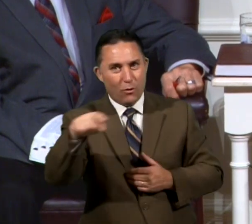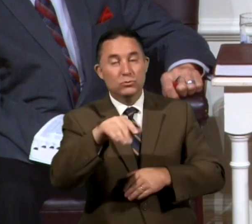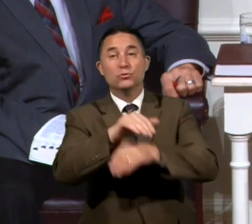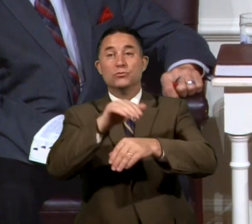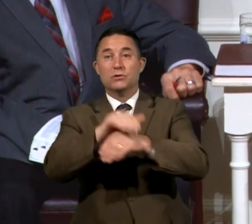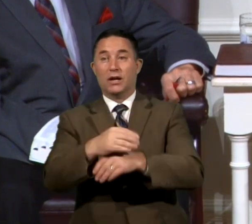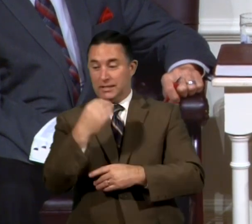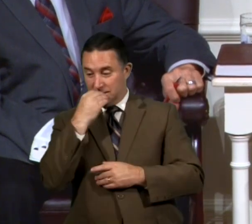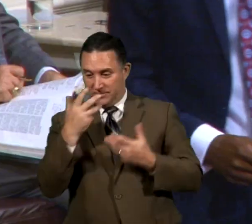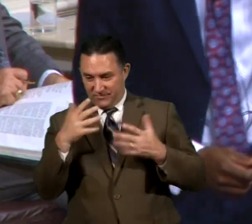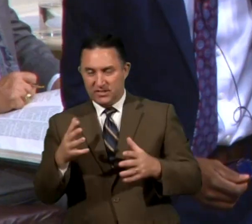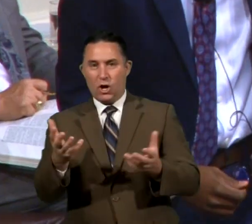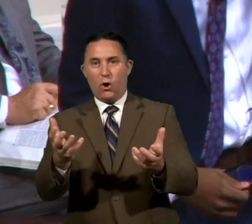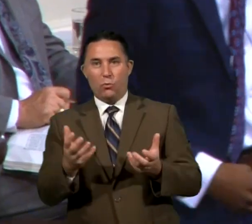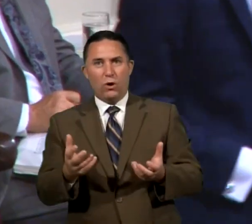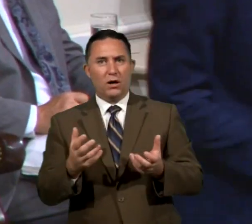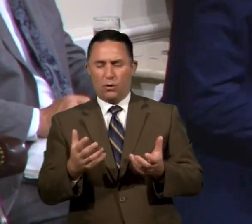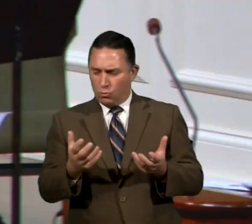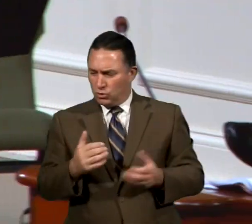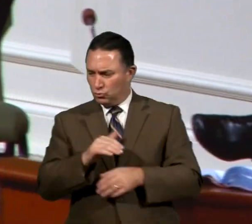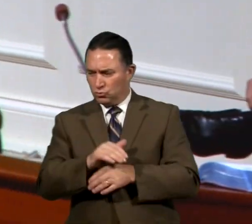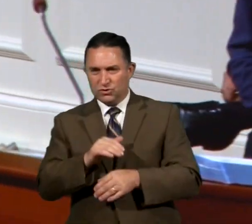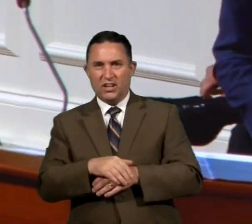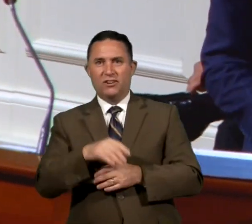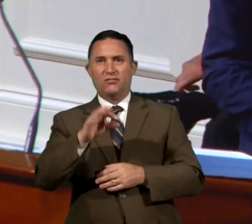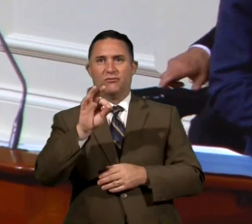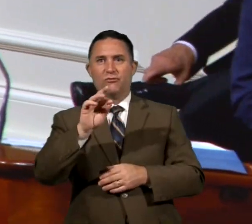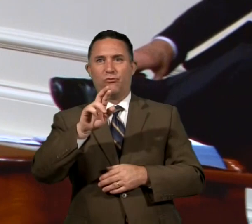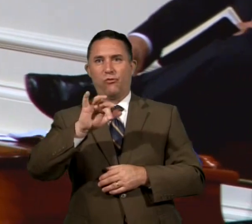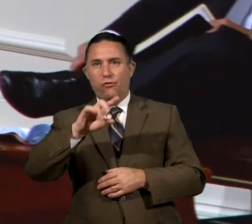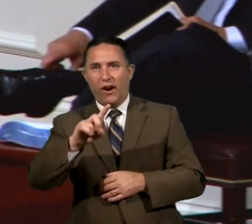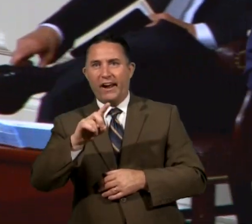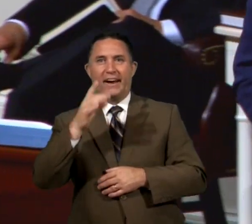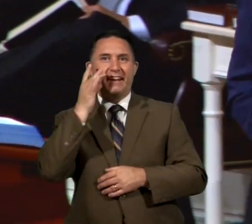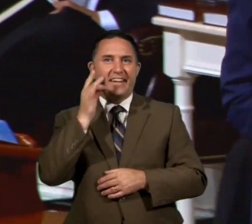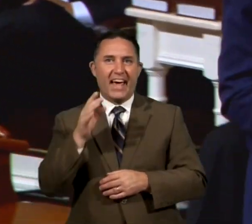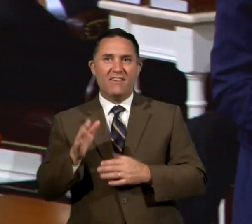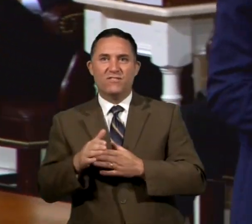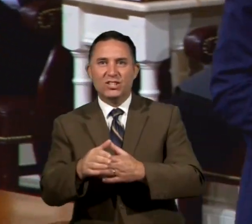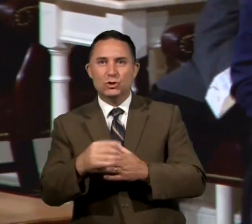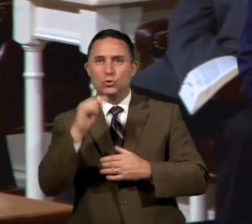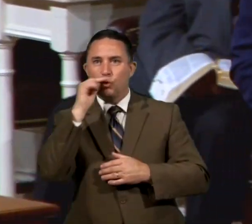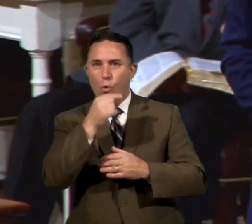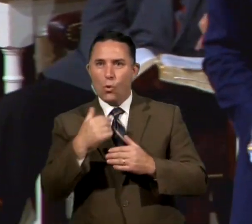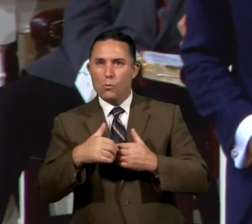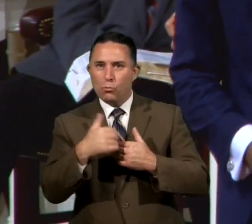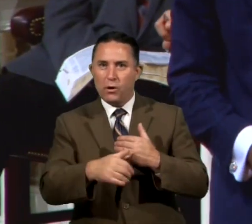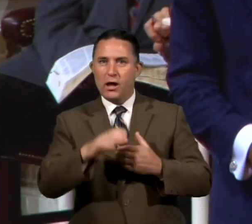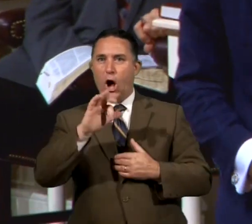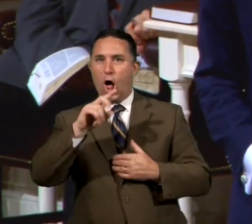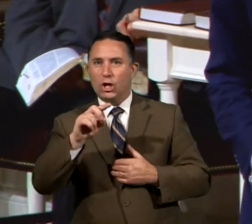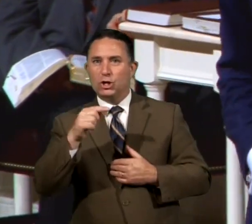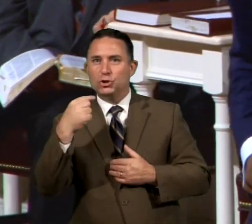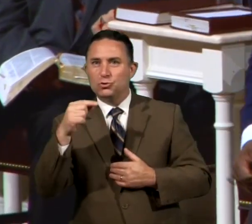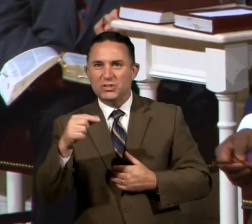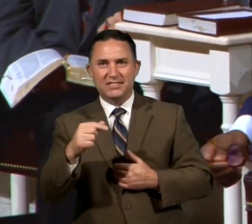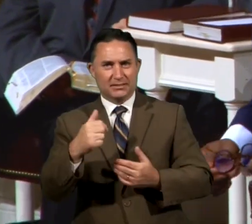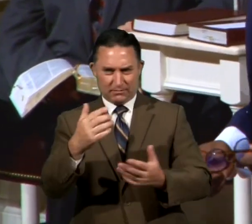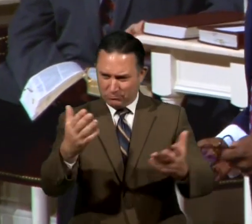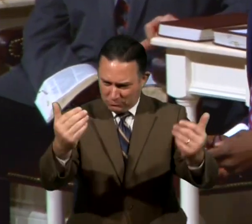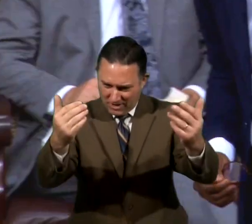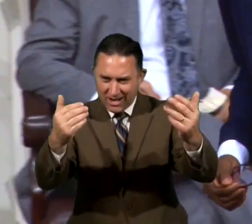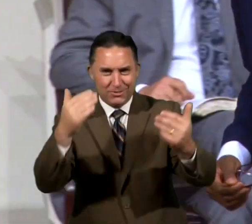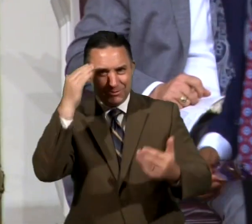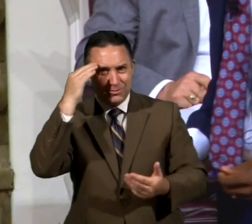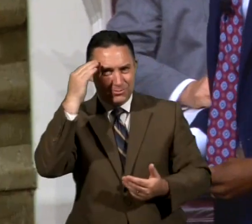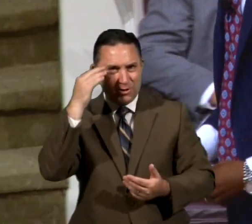Tonight after I eat, I want some, what do I want tonight? Some fried catfish and some cornbread and some collard greens. And come on.